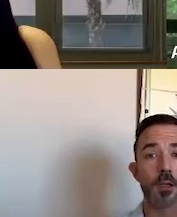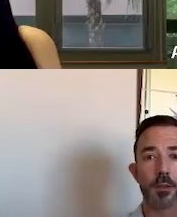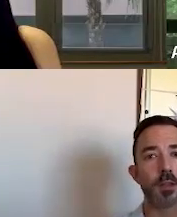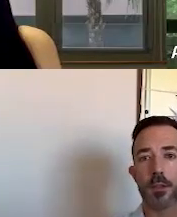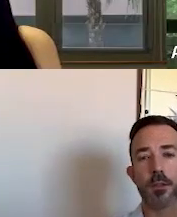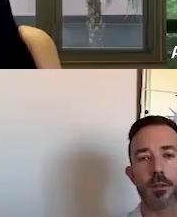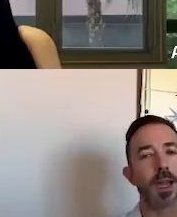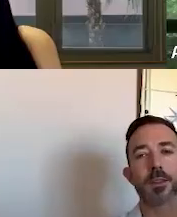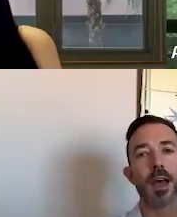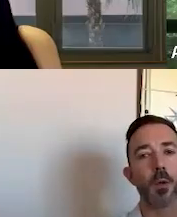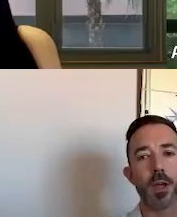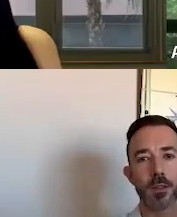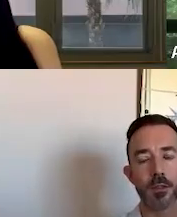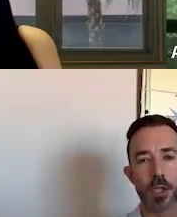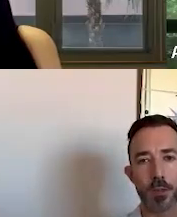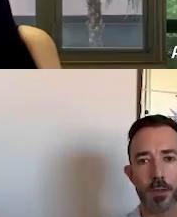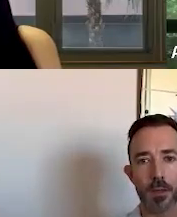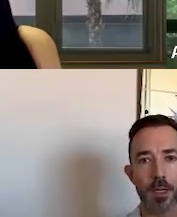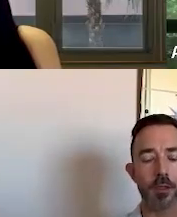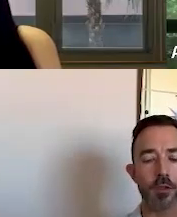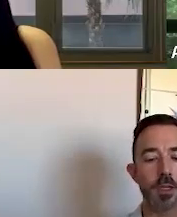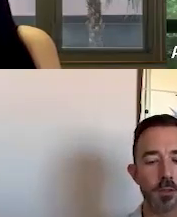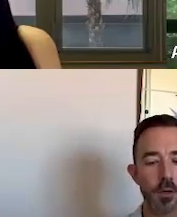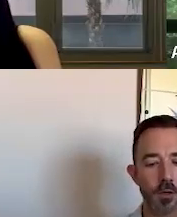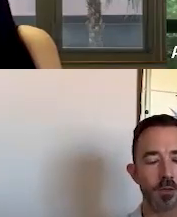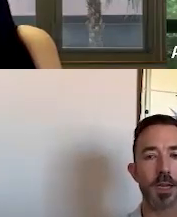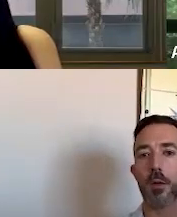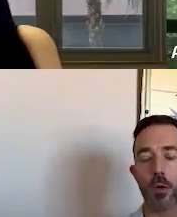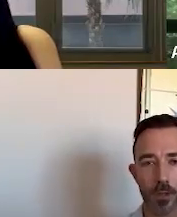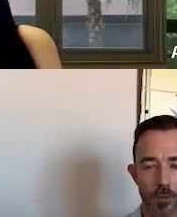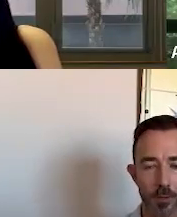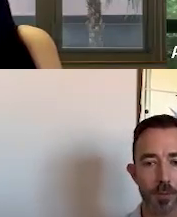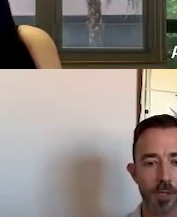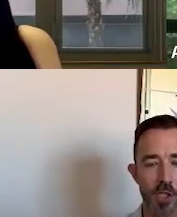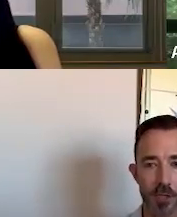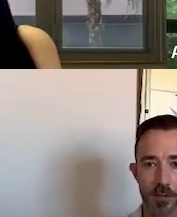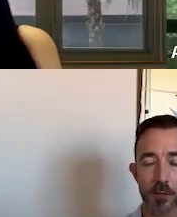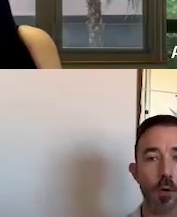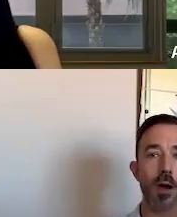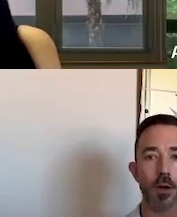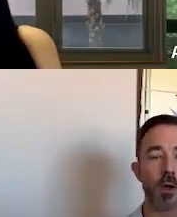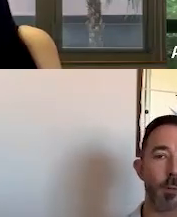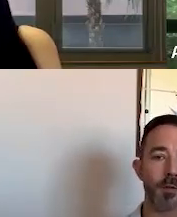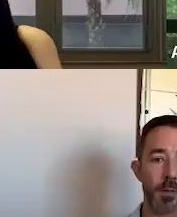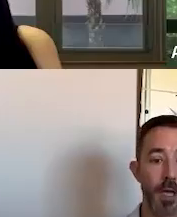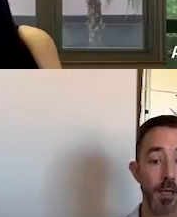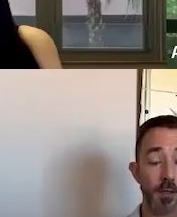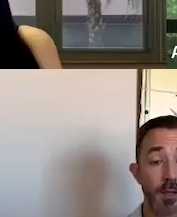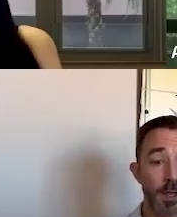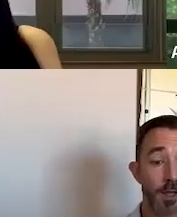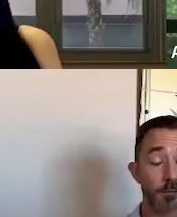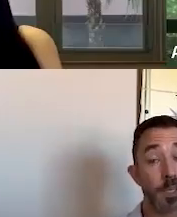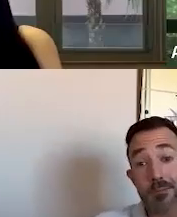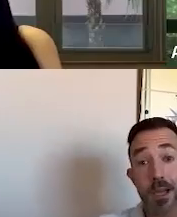this, that's not a way to do treatment, right? You need to understand that working with the population is going to require going above and